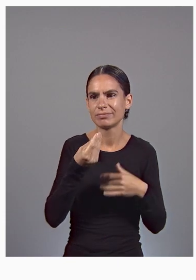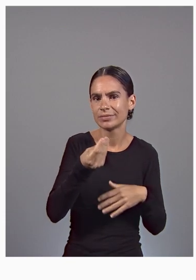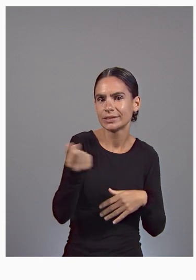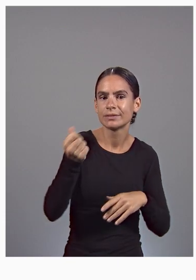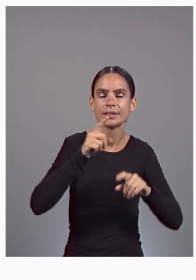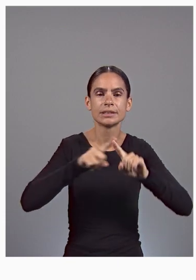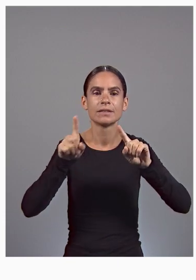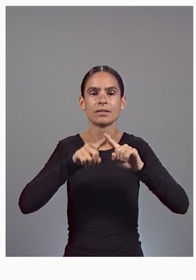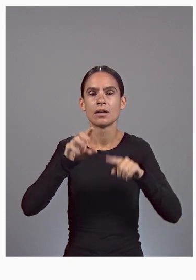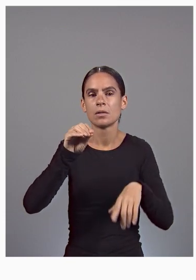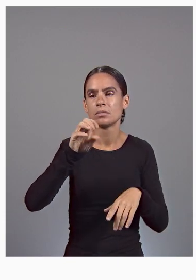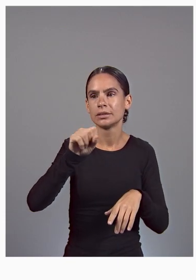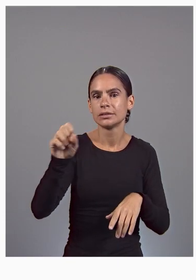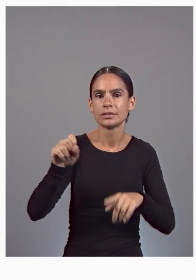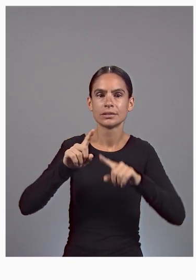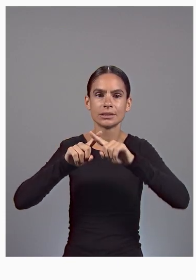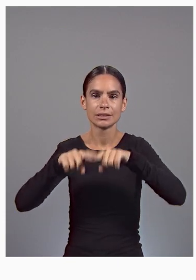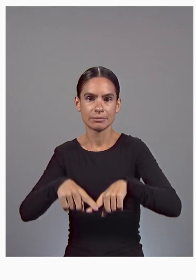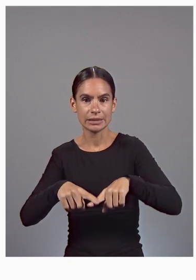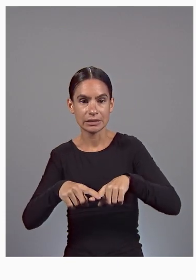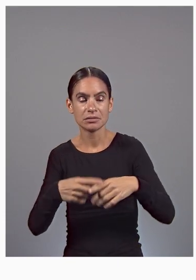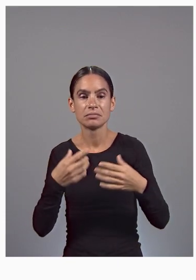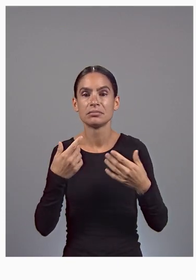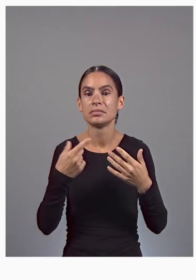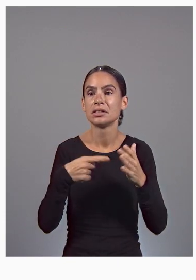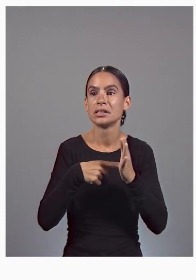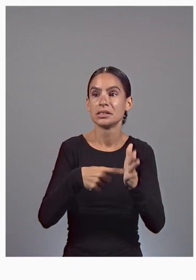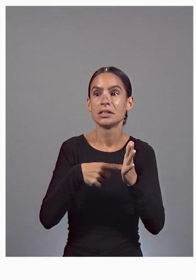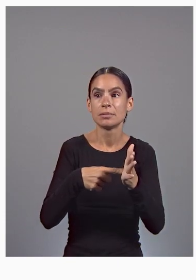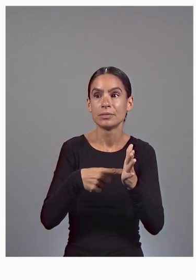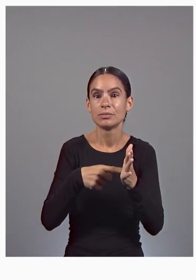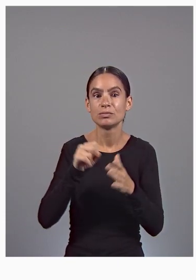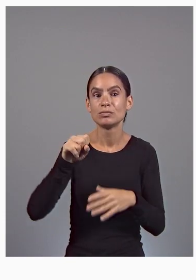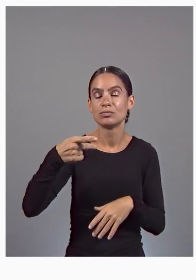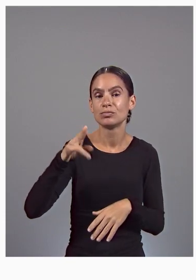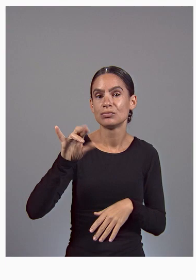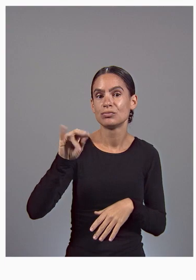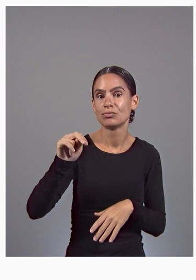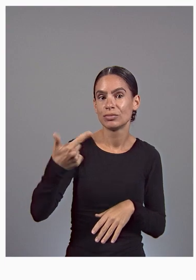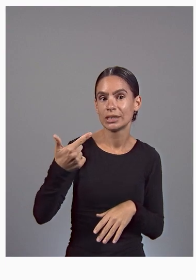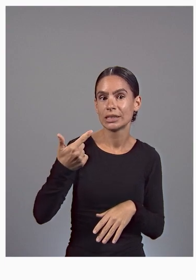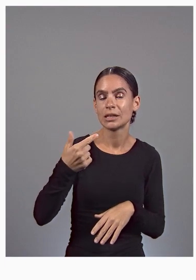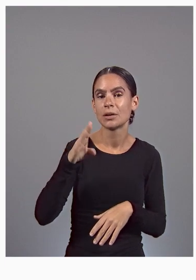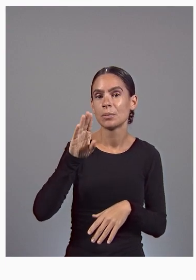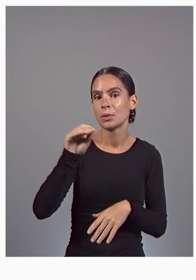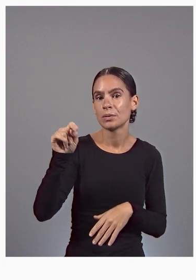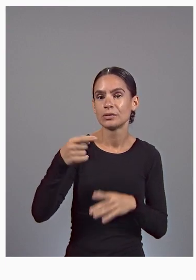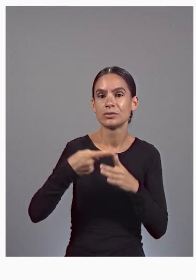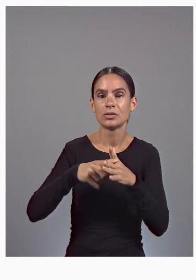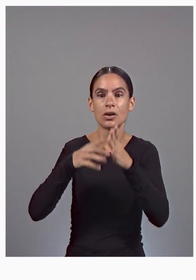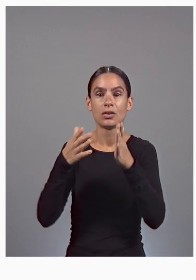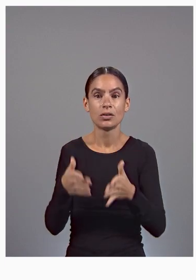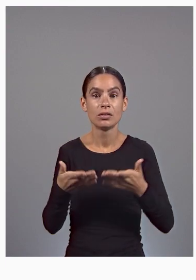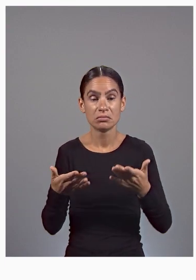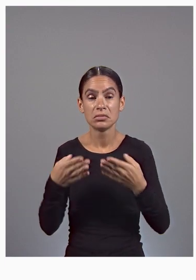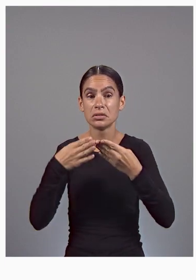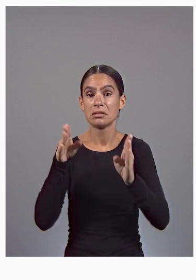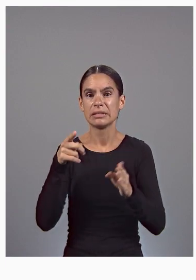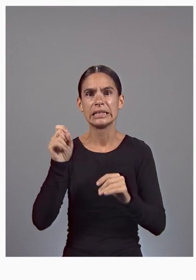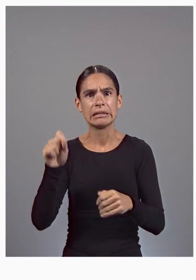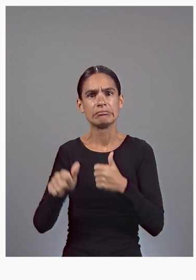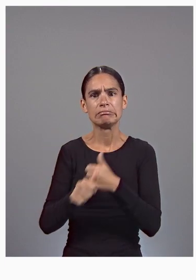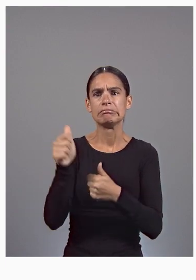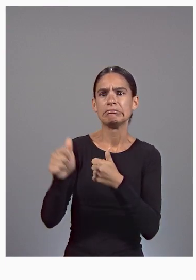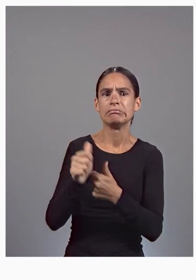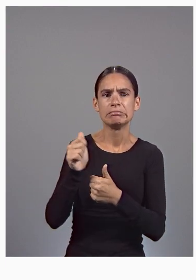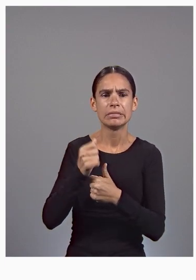example, Spring Boot Starter. In general, pulling these directly from the internet could pose some risk. Fortunately, that